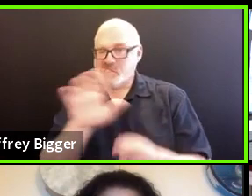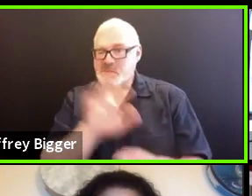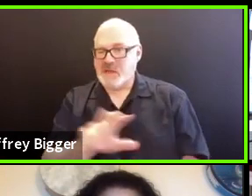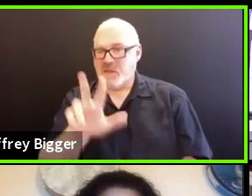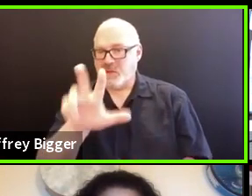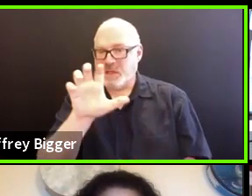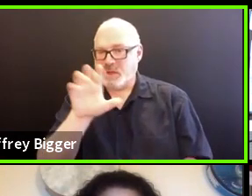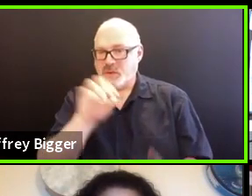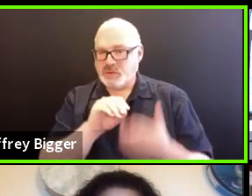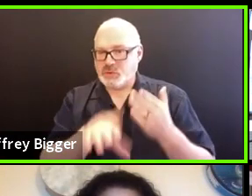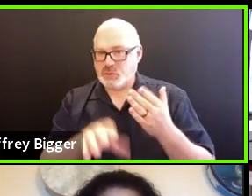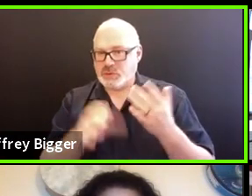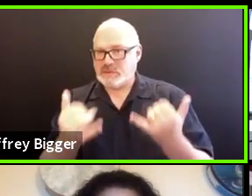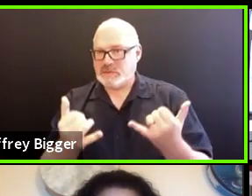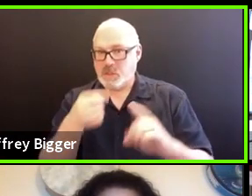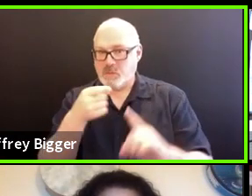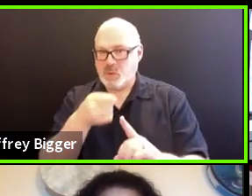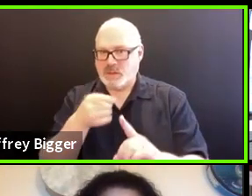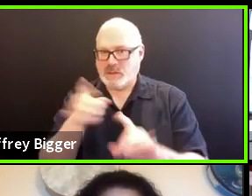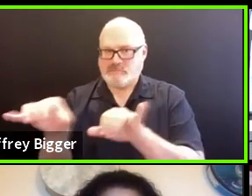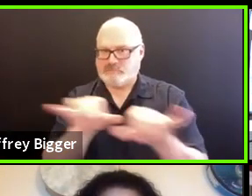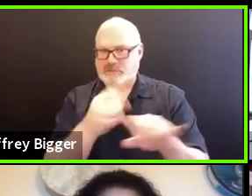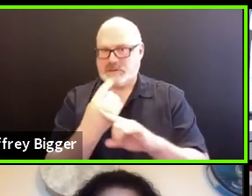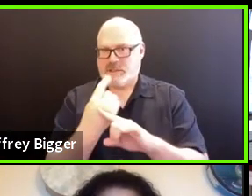so point in time.